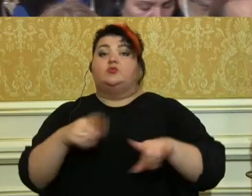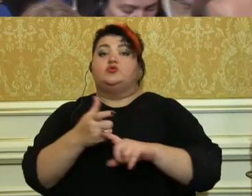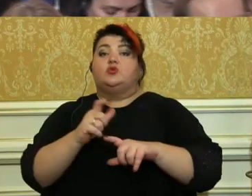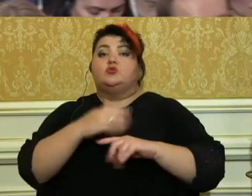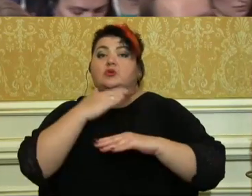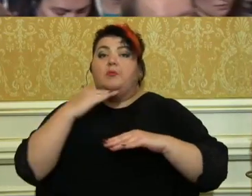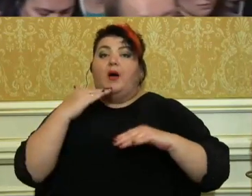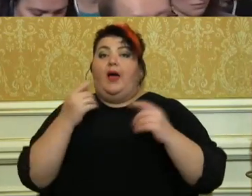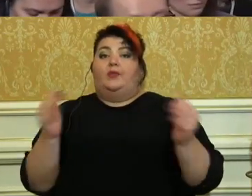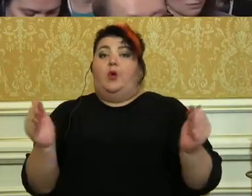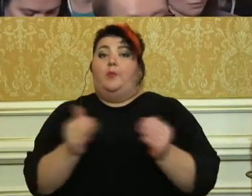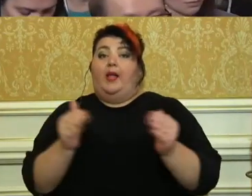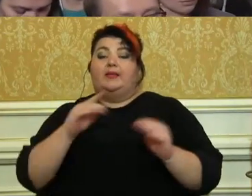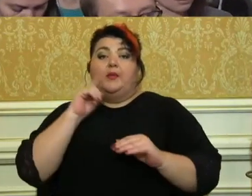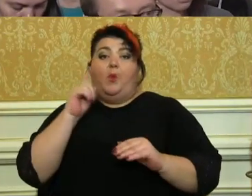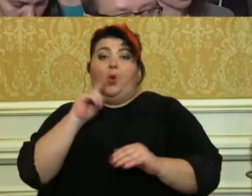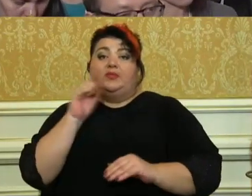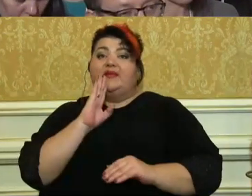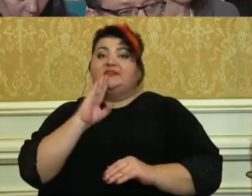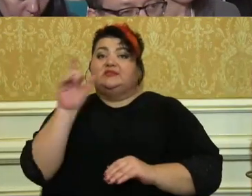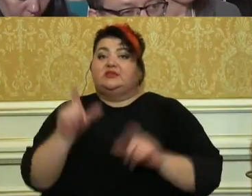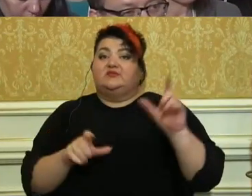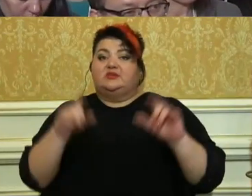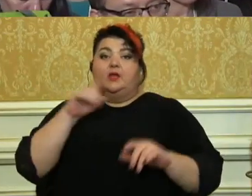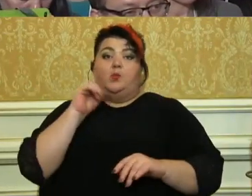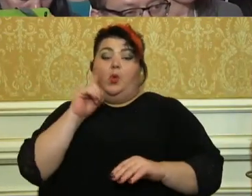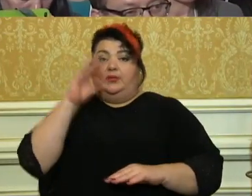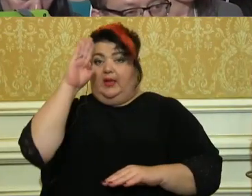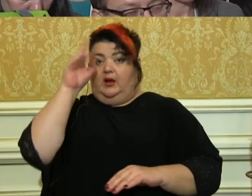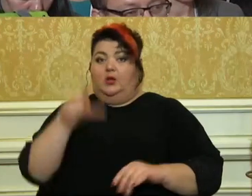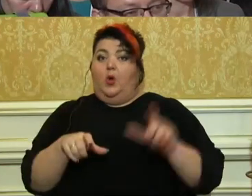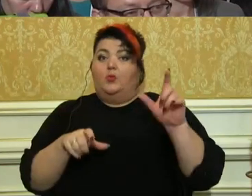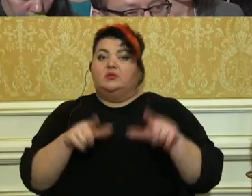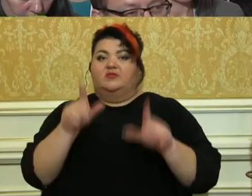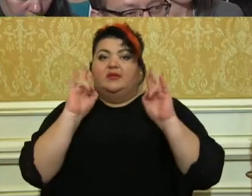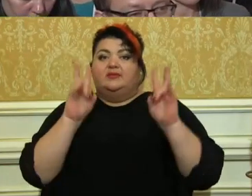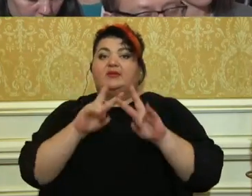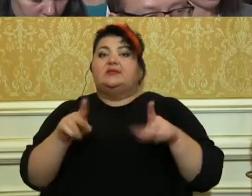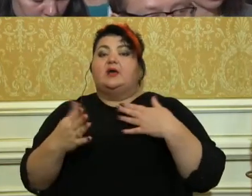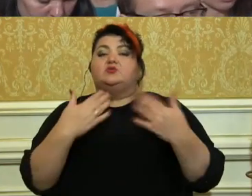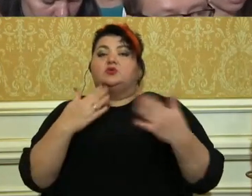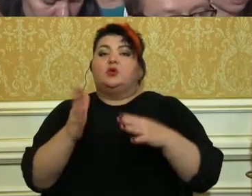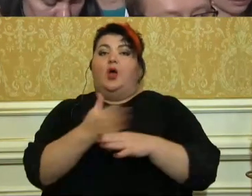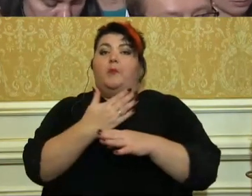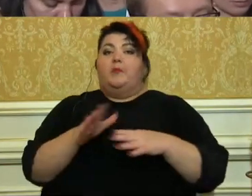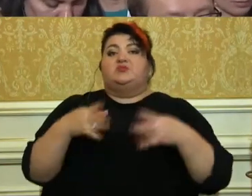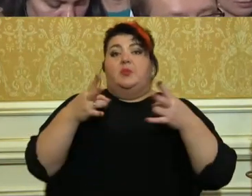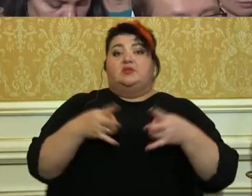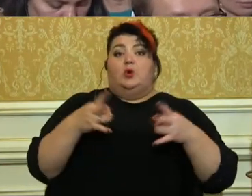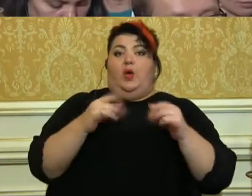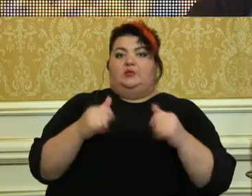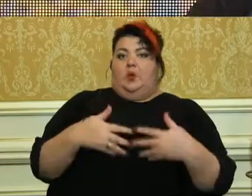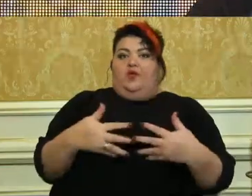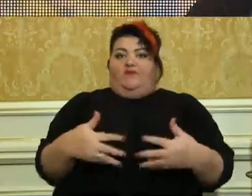have no idea of the relation between menstruations and pregnancy. And the capacity to